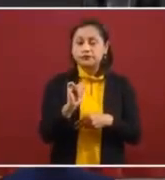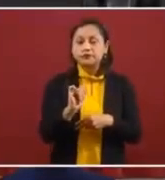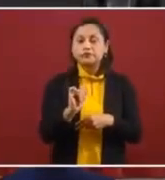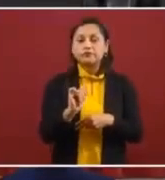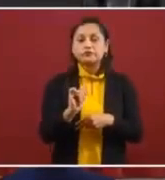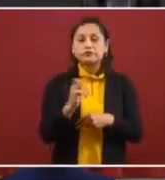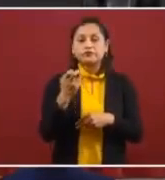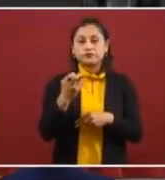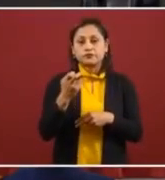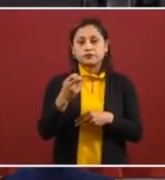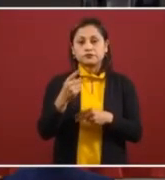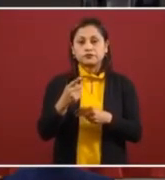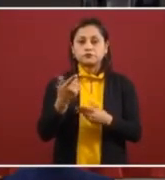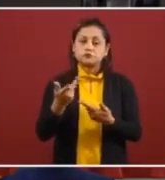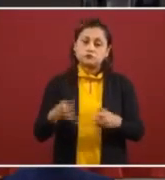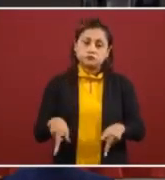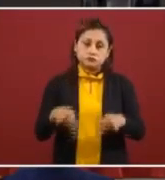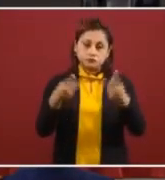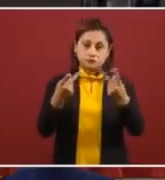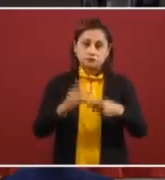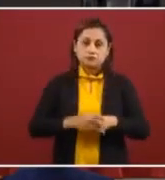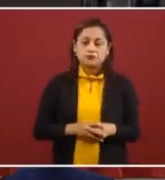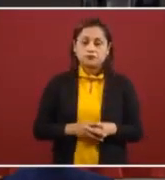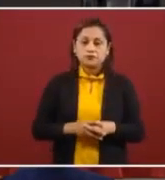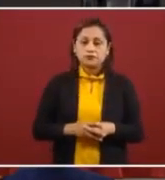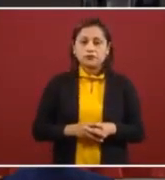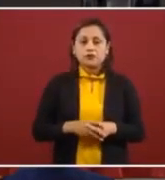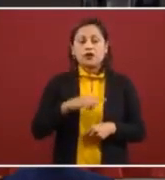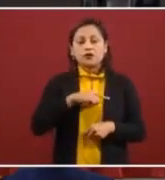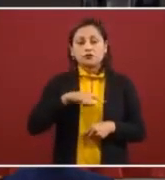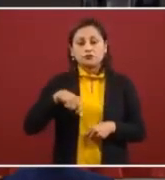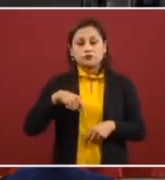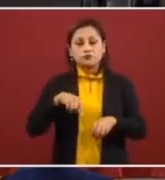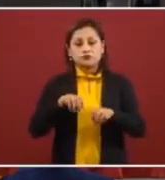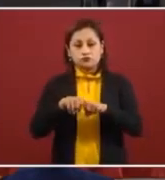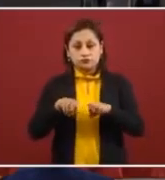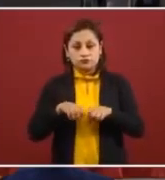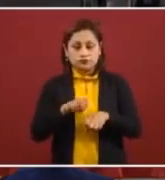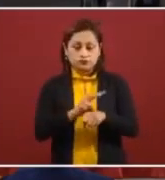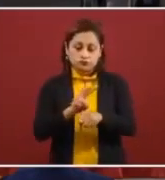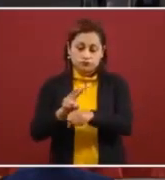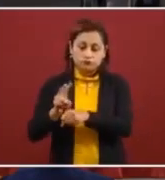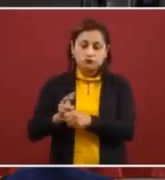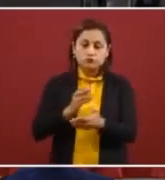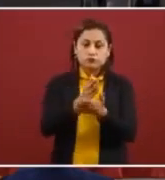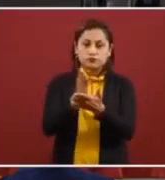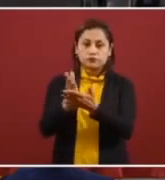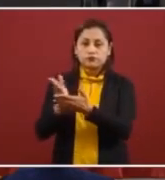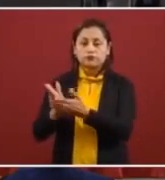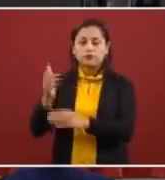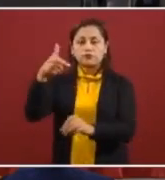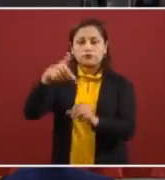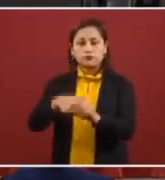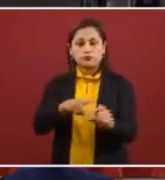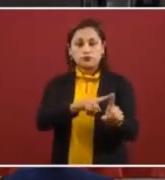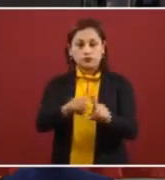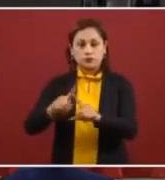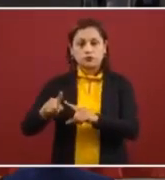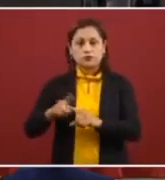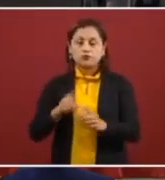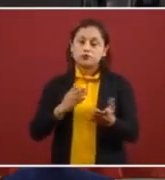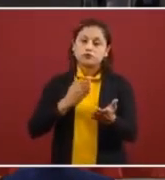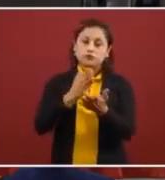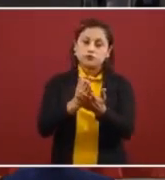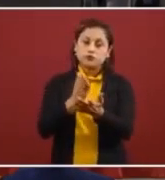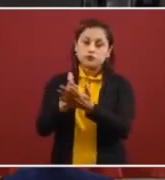So Chicas had the lowest. So they had verifications.